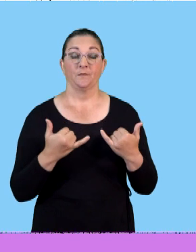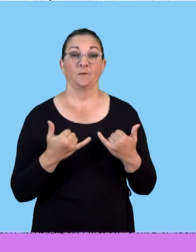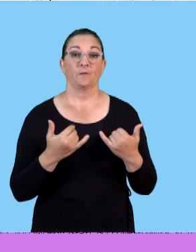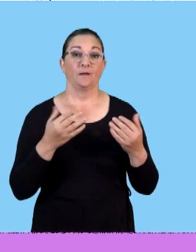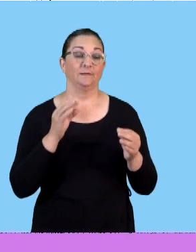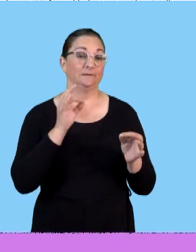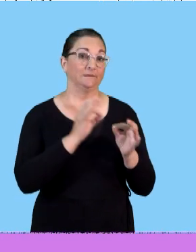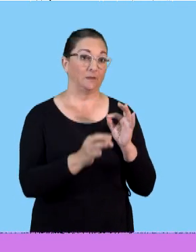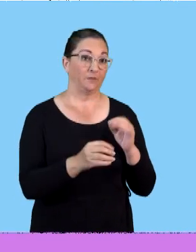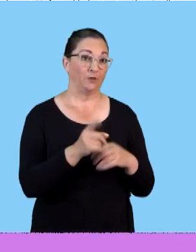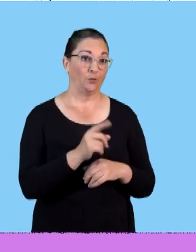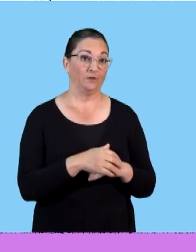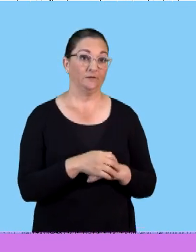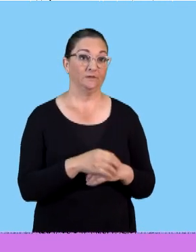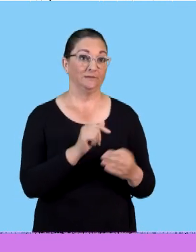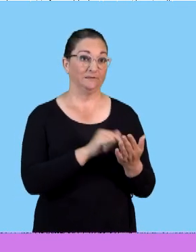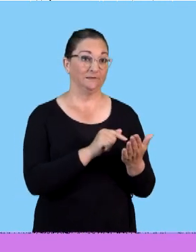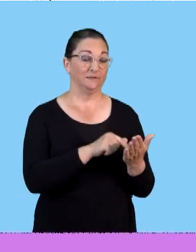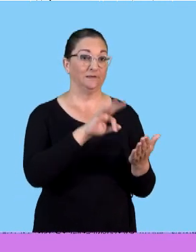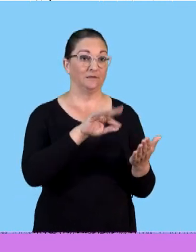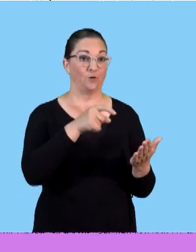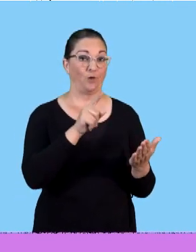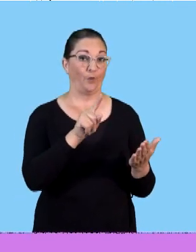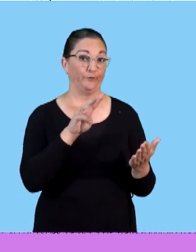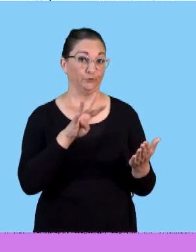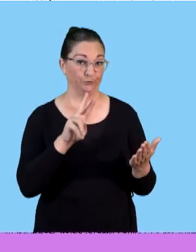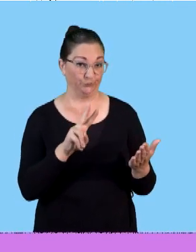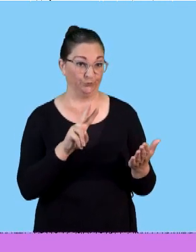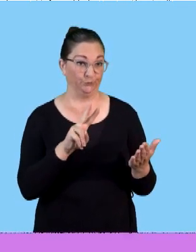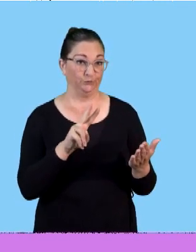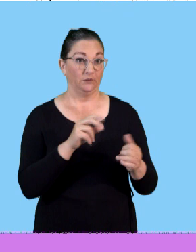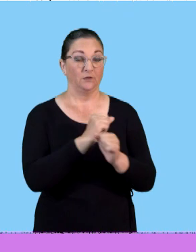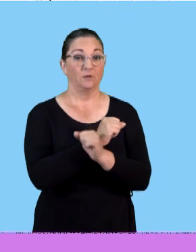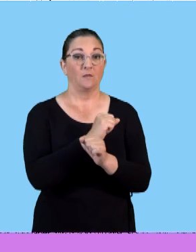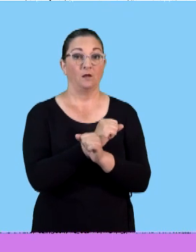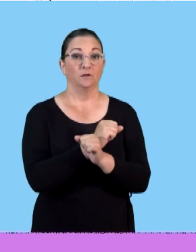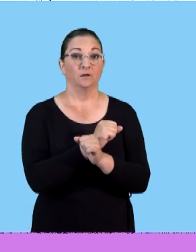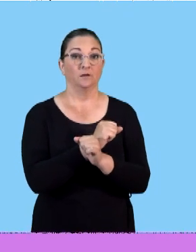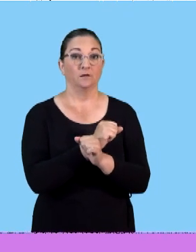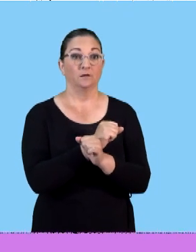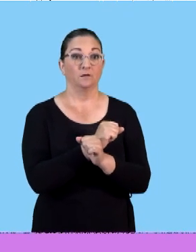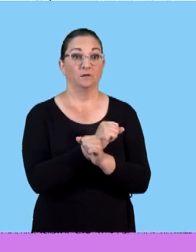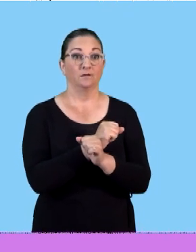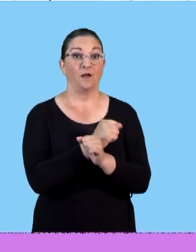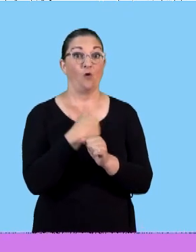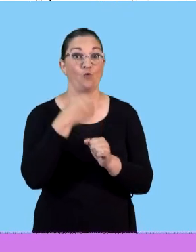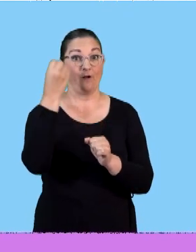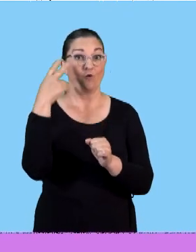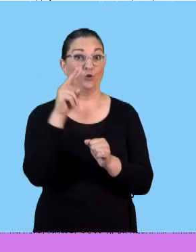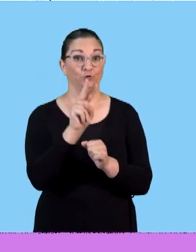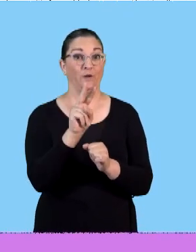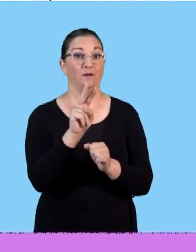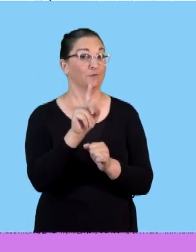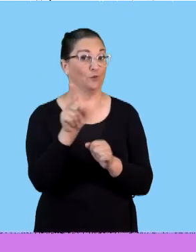Now I'm going to simplify by typing in 3,142 multiplied, and look here, I forgot